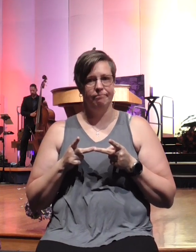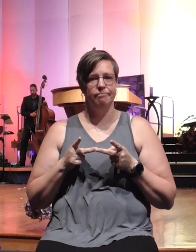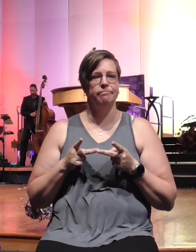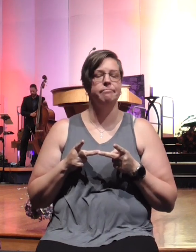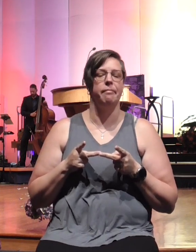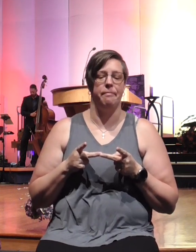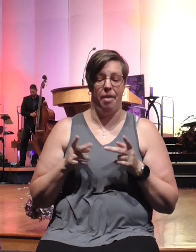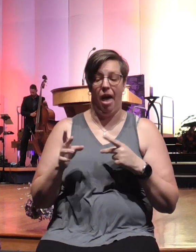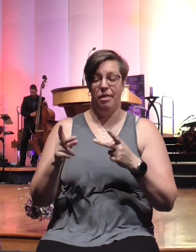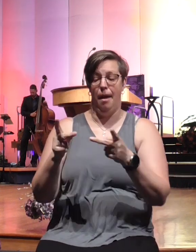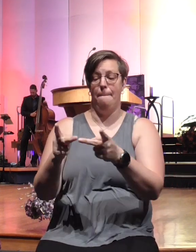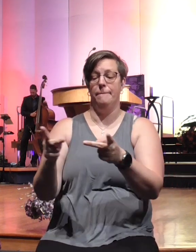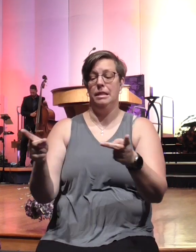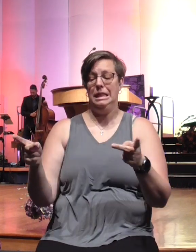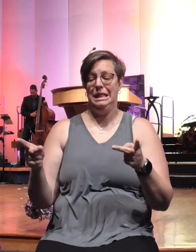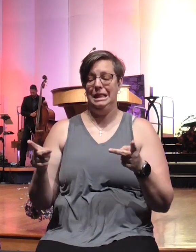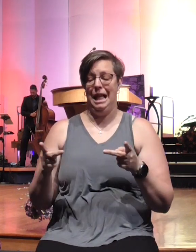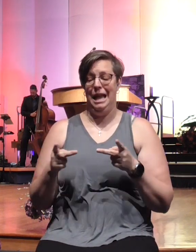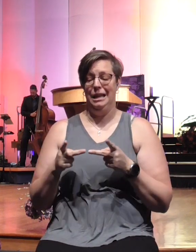place of